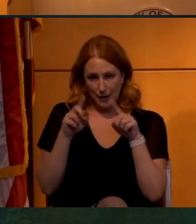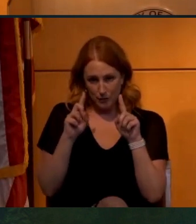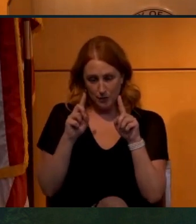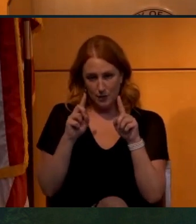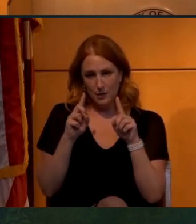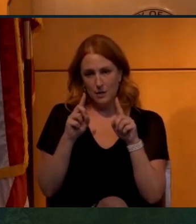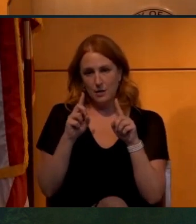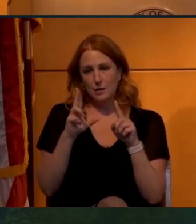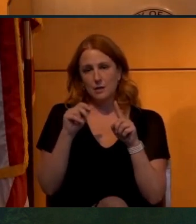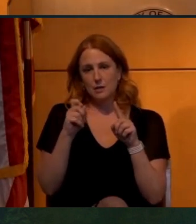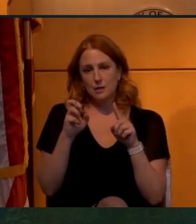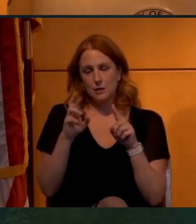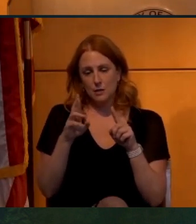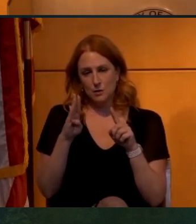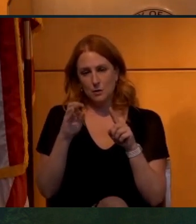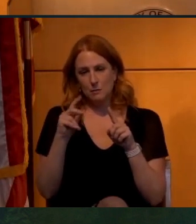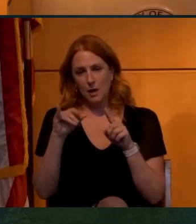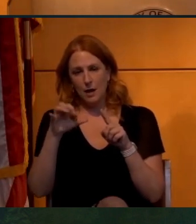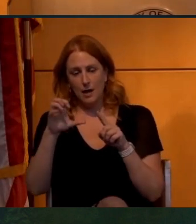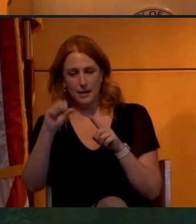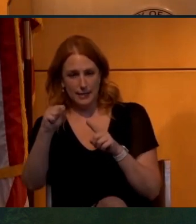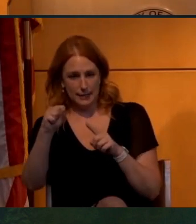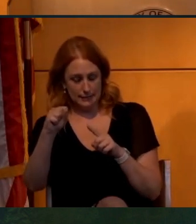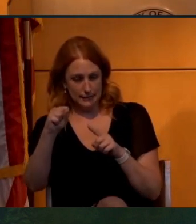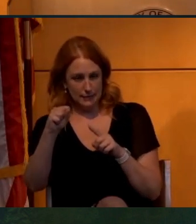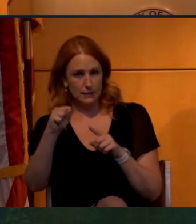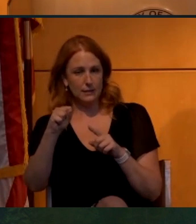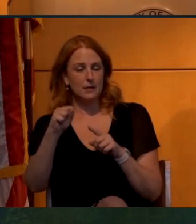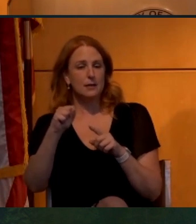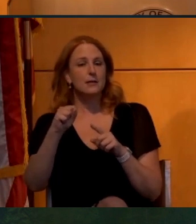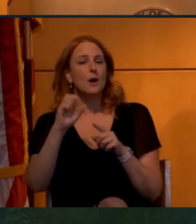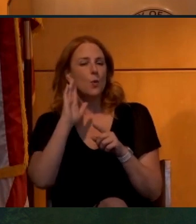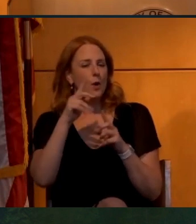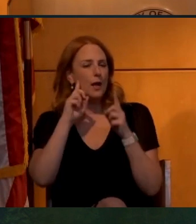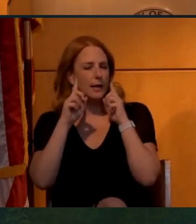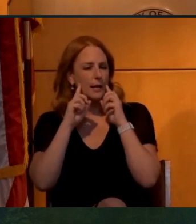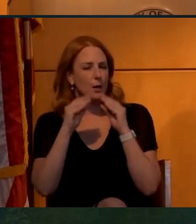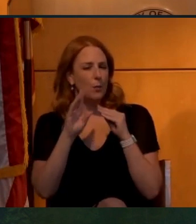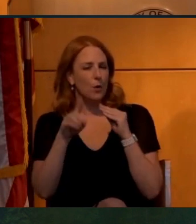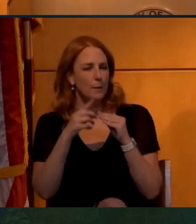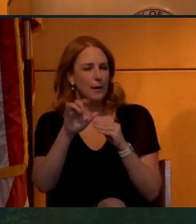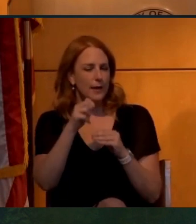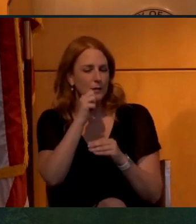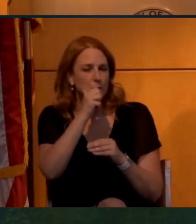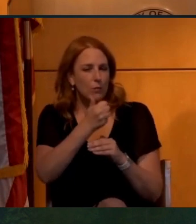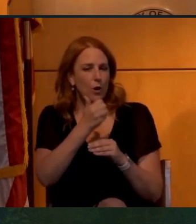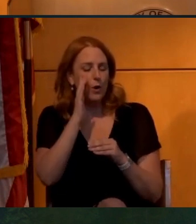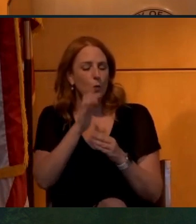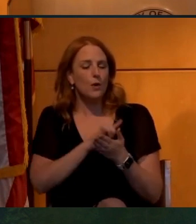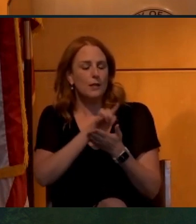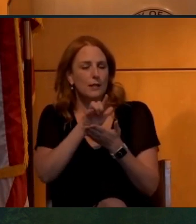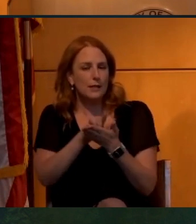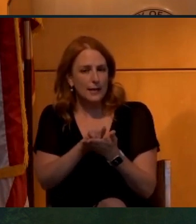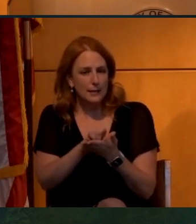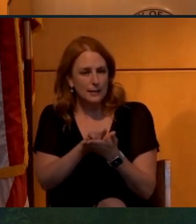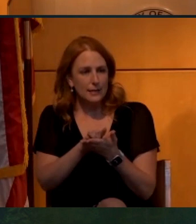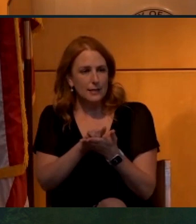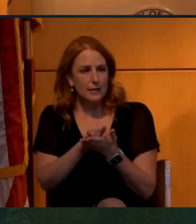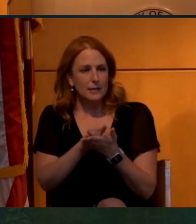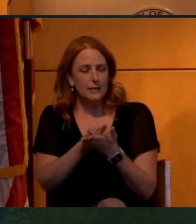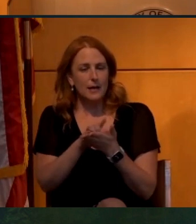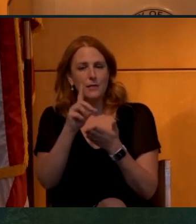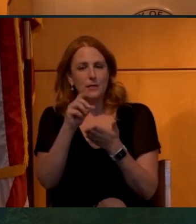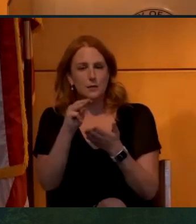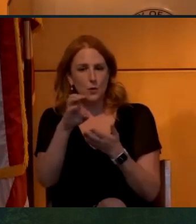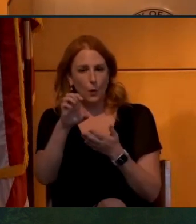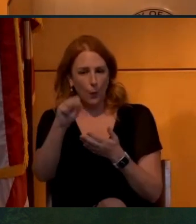Lunar Vise, led by Dr. Carrie Donaldson-Hanna, and you'll hear more about this tomorrow. But this one will land at the Gruithuisen Domes,